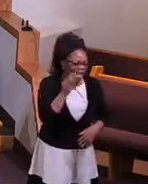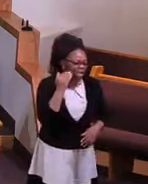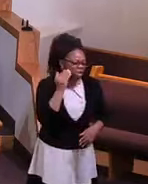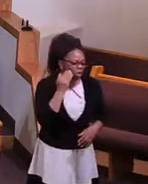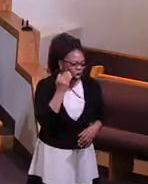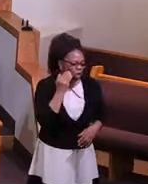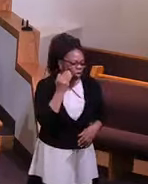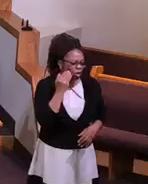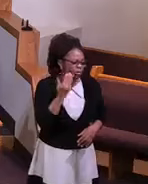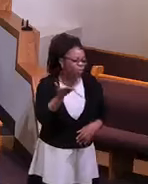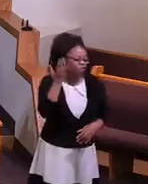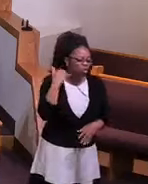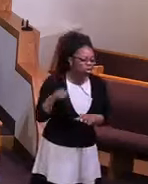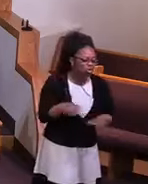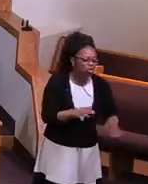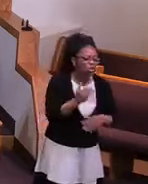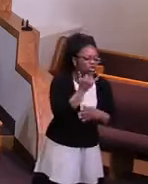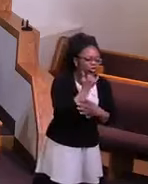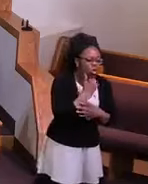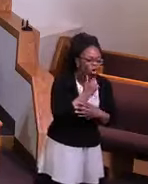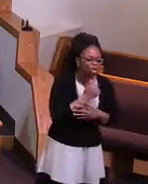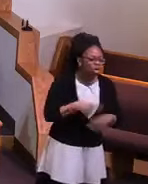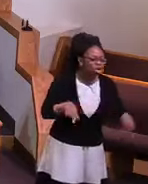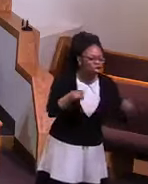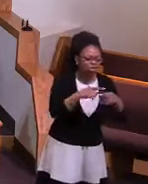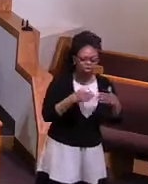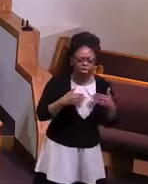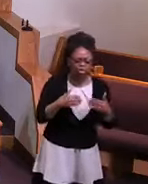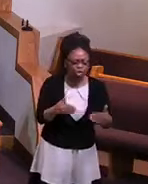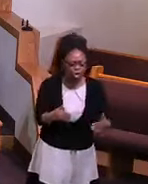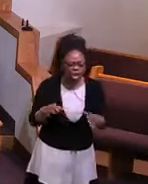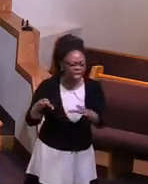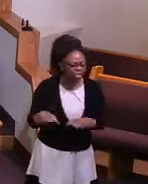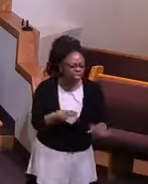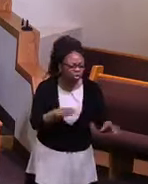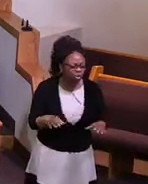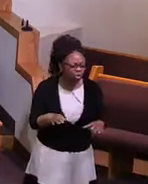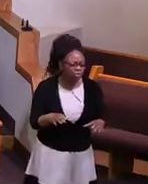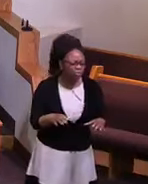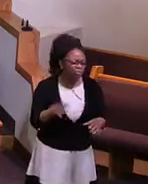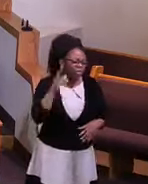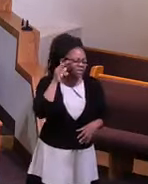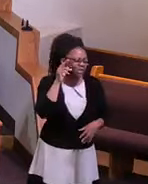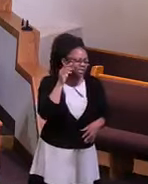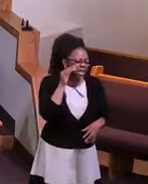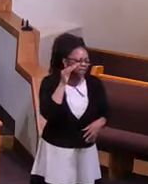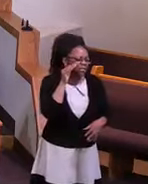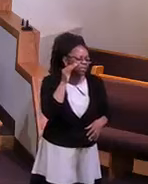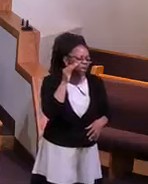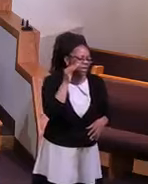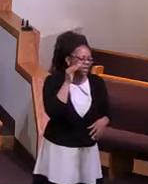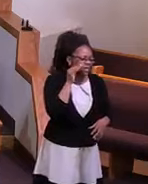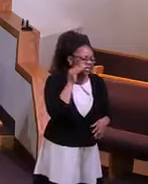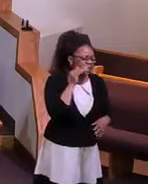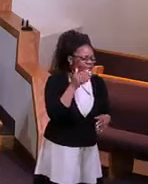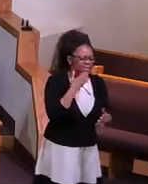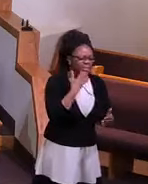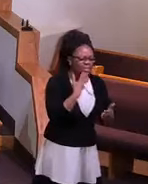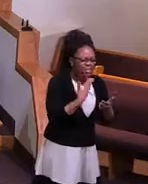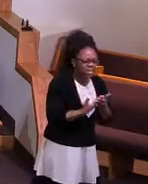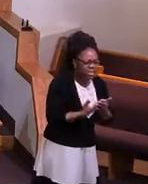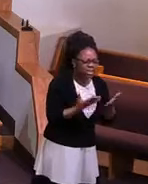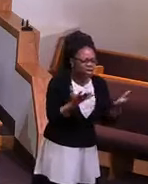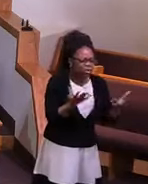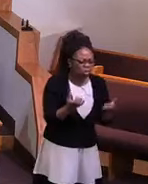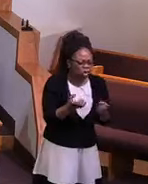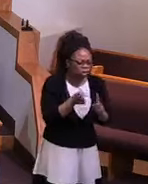it. The devil will appear to your desire to please self, and whatever is attracted to you, he